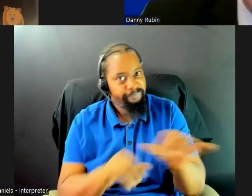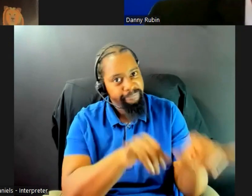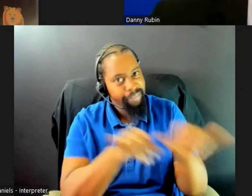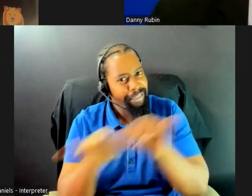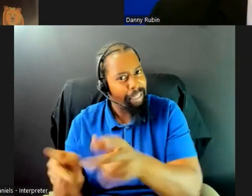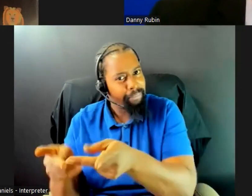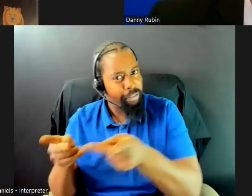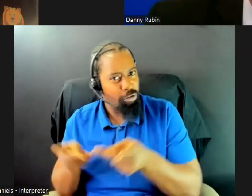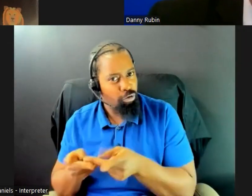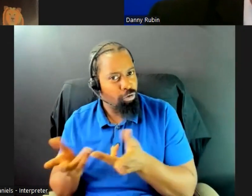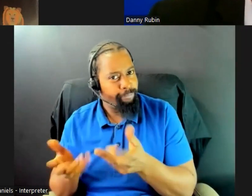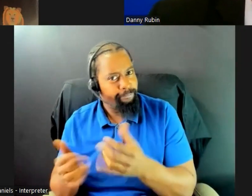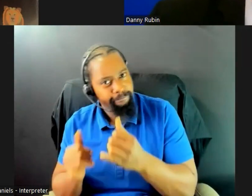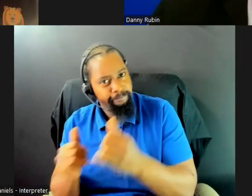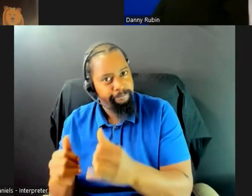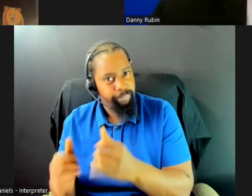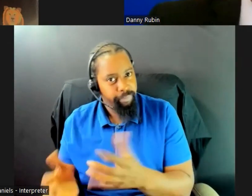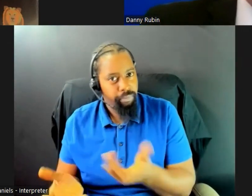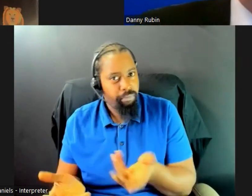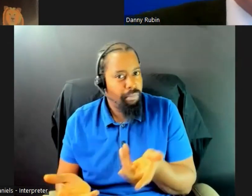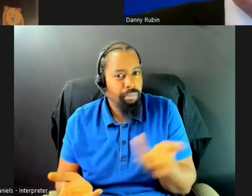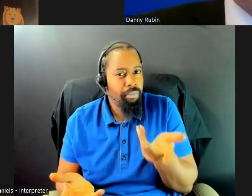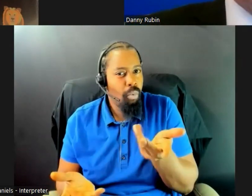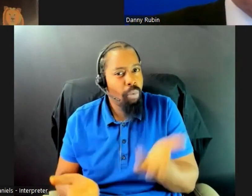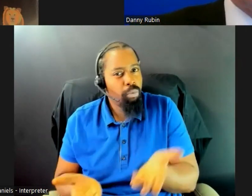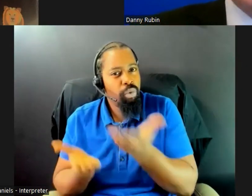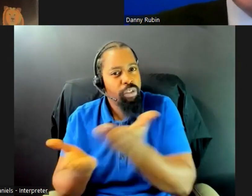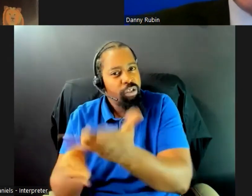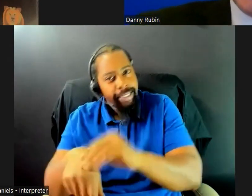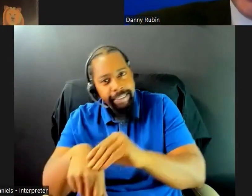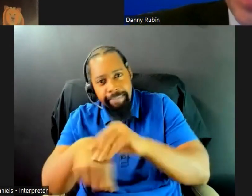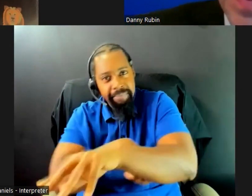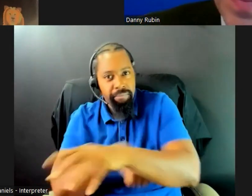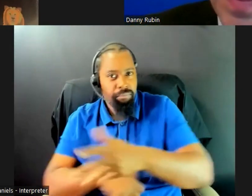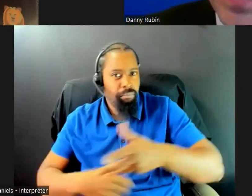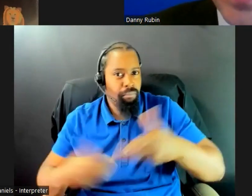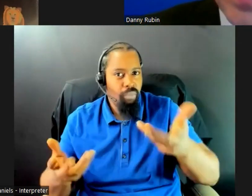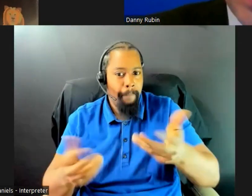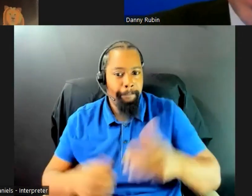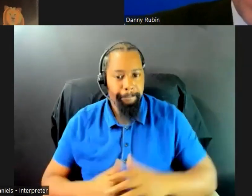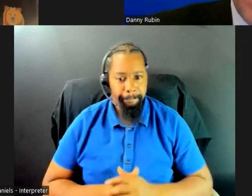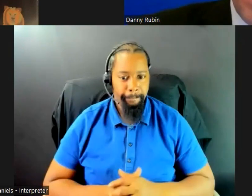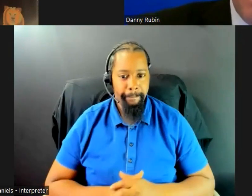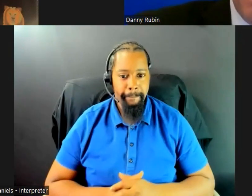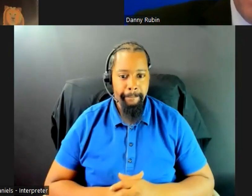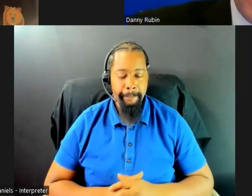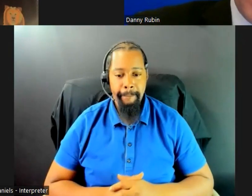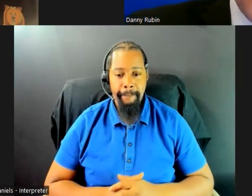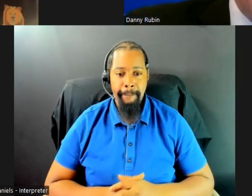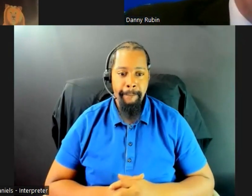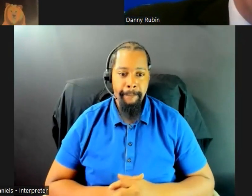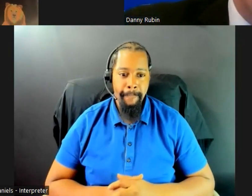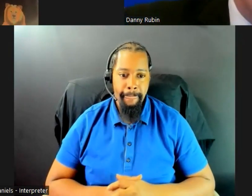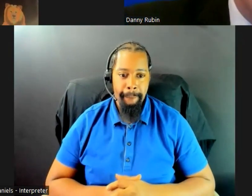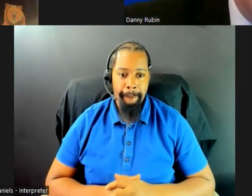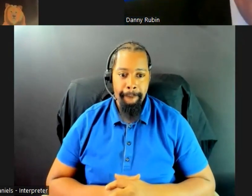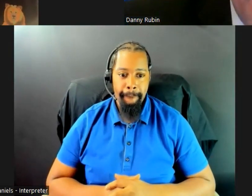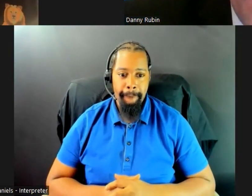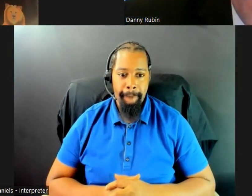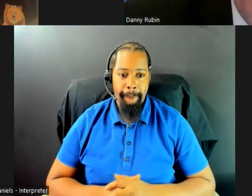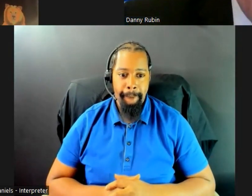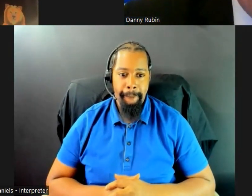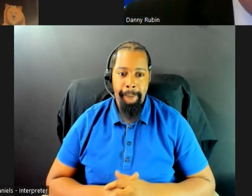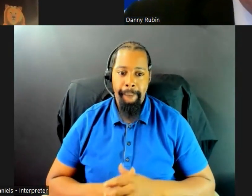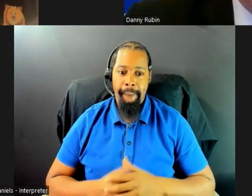late teens, early 20s. What would you suggest they do? Well, first of all, keep your eyes and